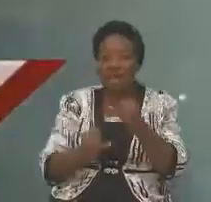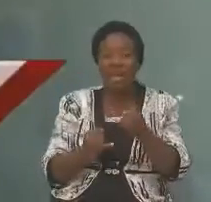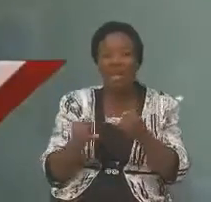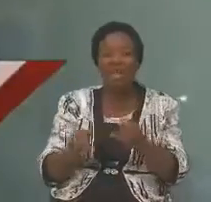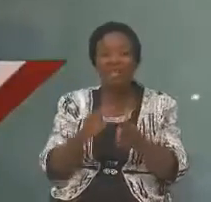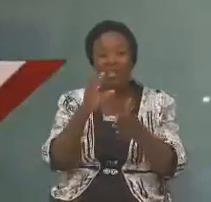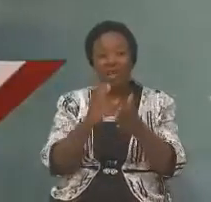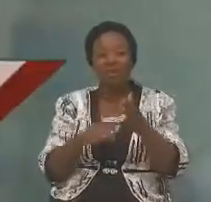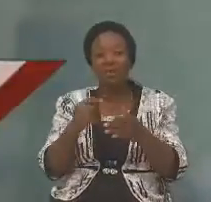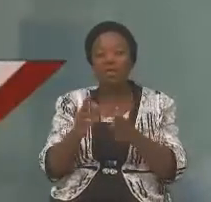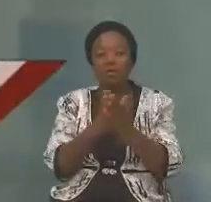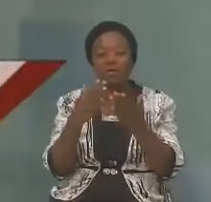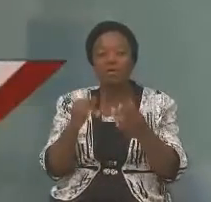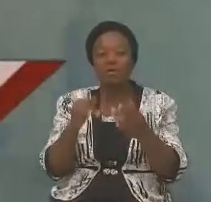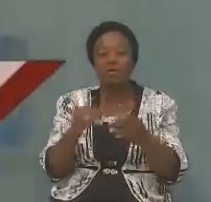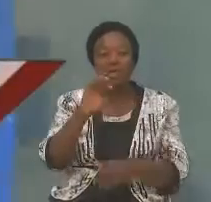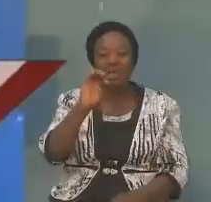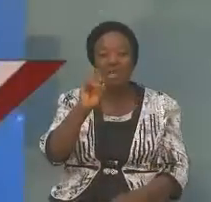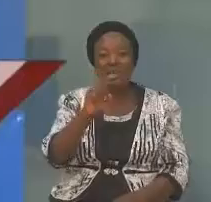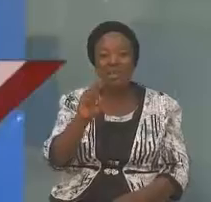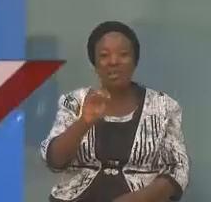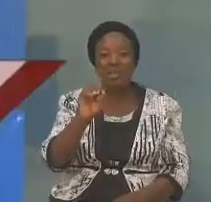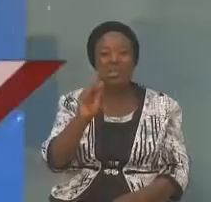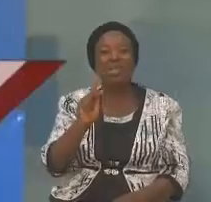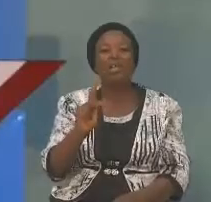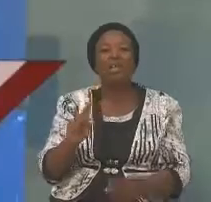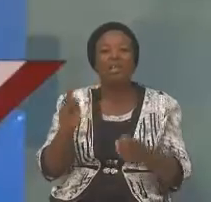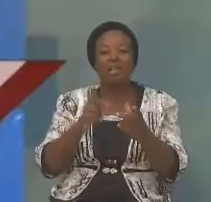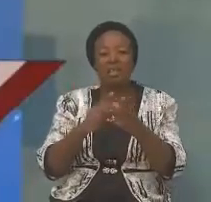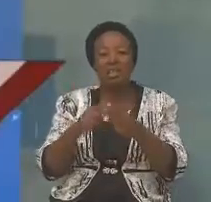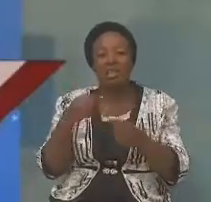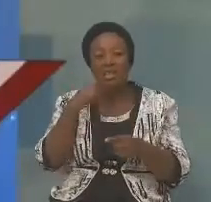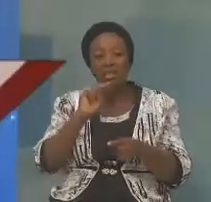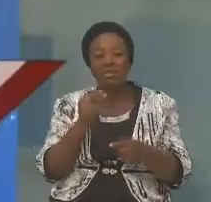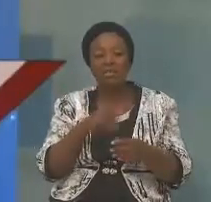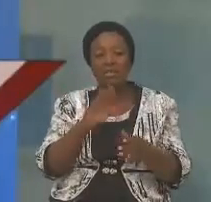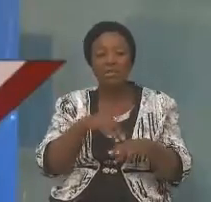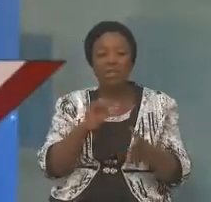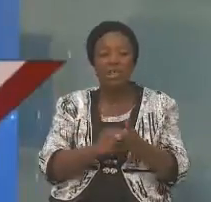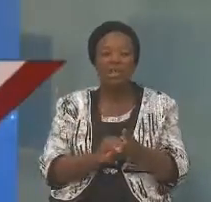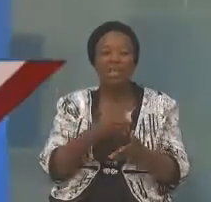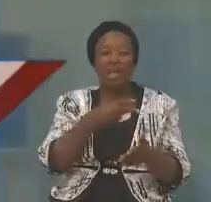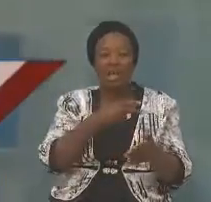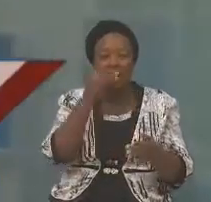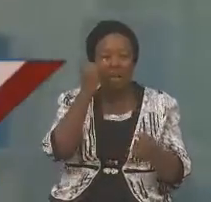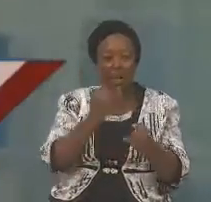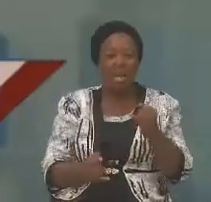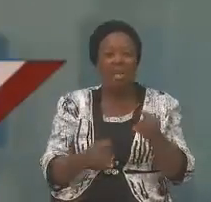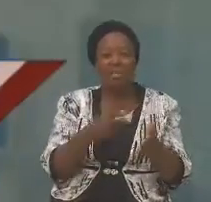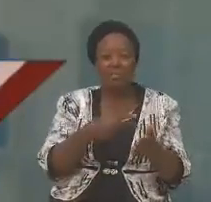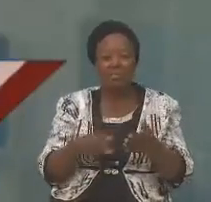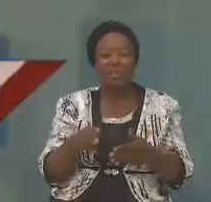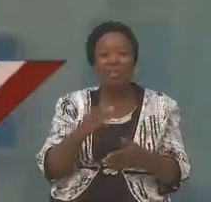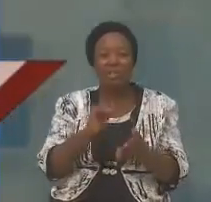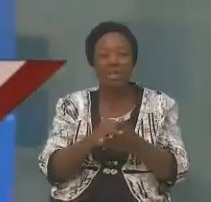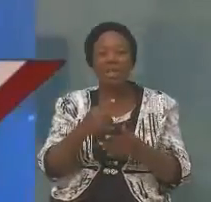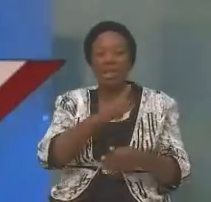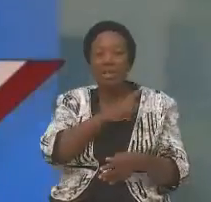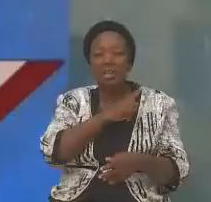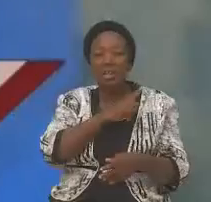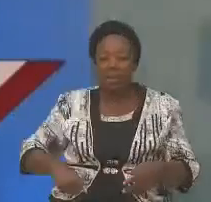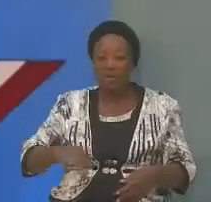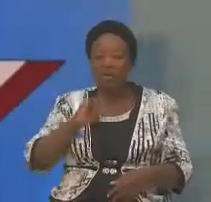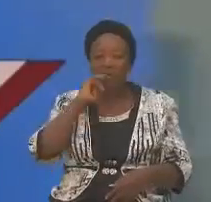of Ezekiel, the last chapter, the last verse, it tells us on the last line there, the